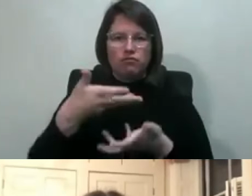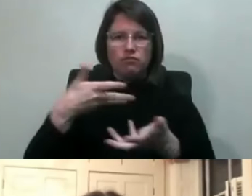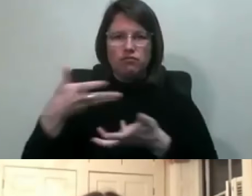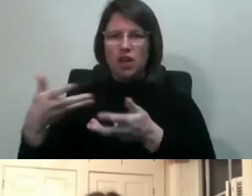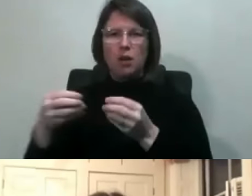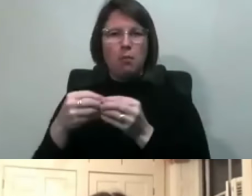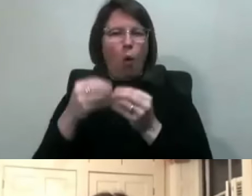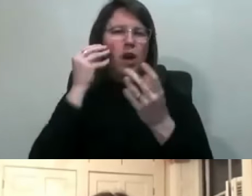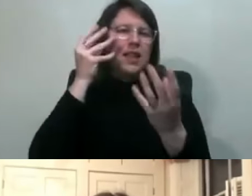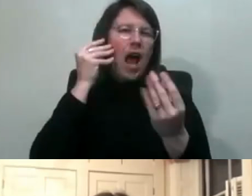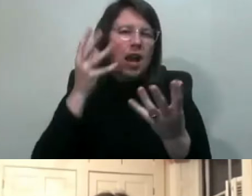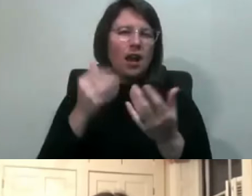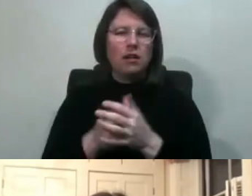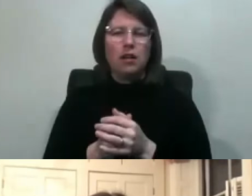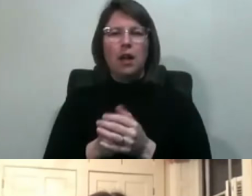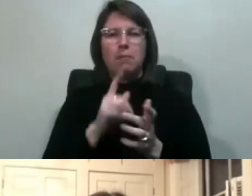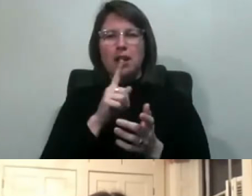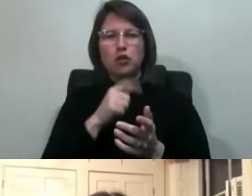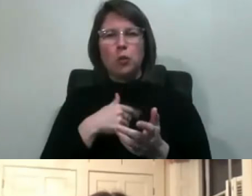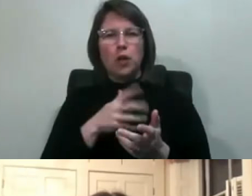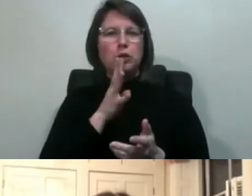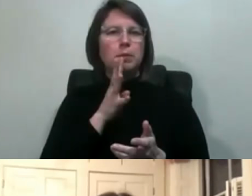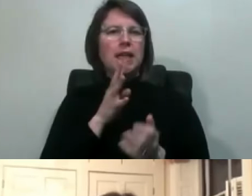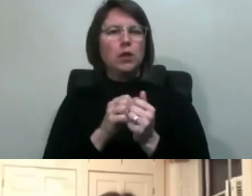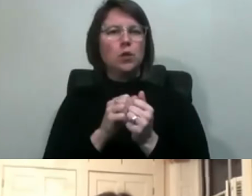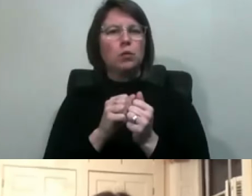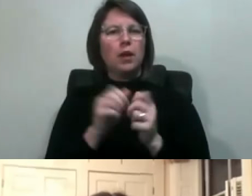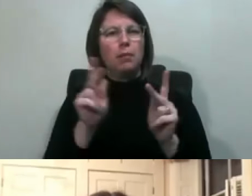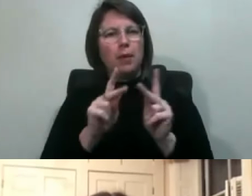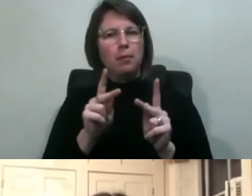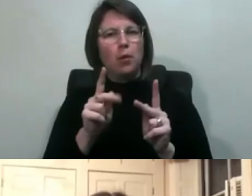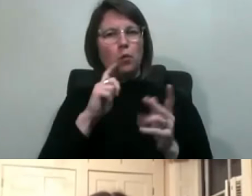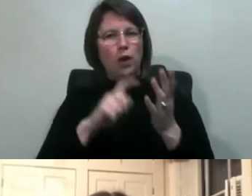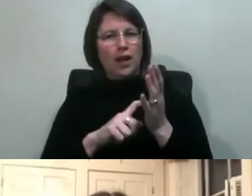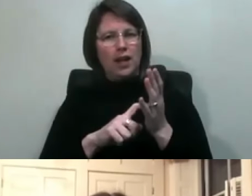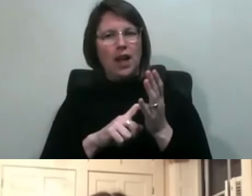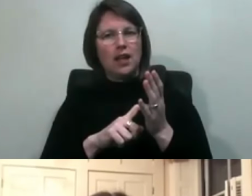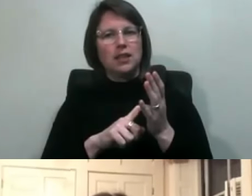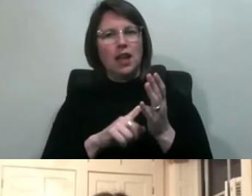but also trying to make sure we're speaking to people as well to get it, recognizing that data only tells so much.